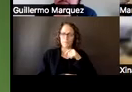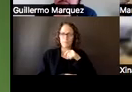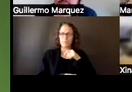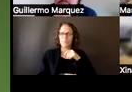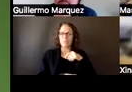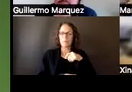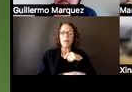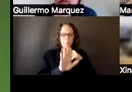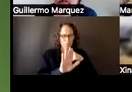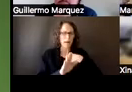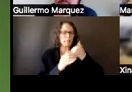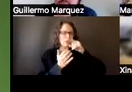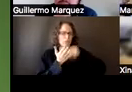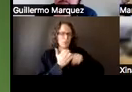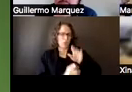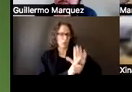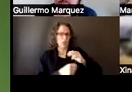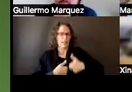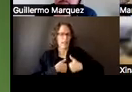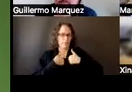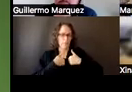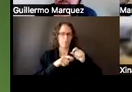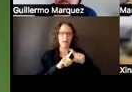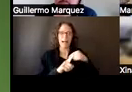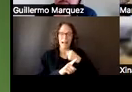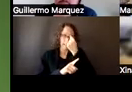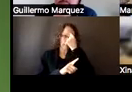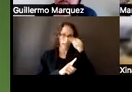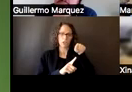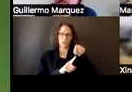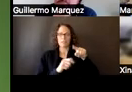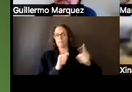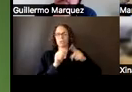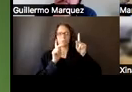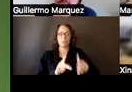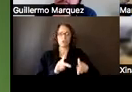I'm still doing work on her, but that she was the person who introduced butter